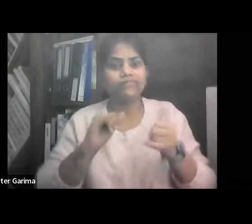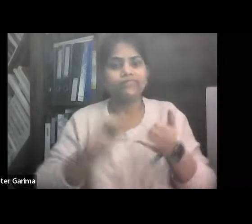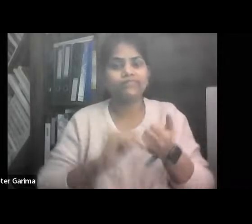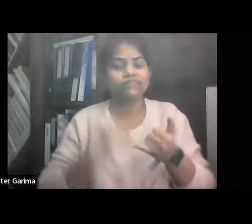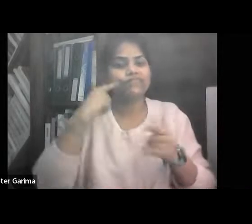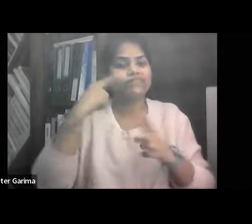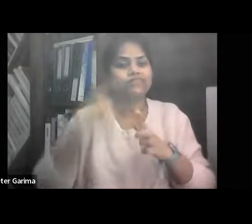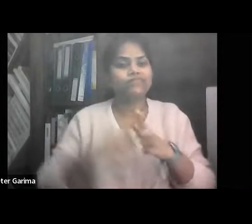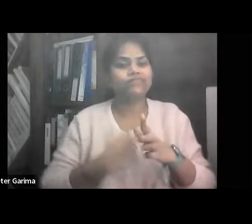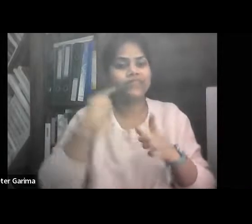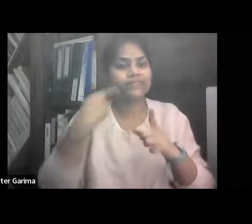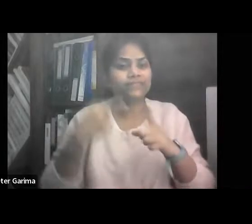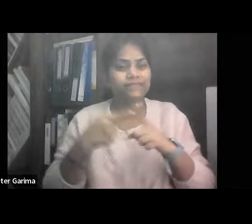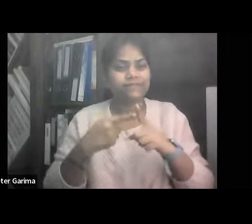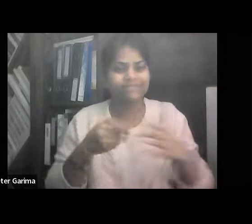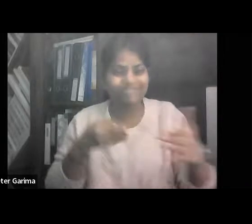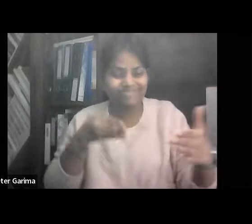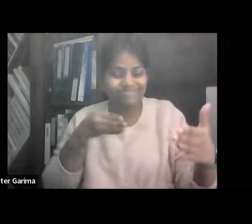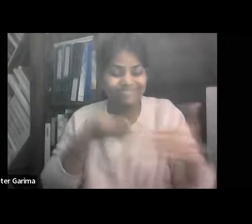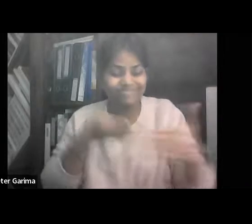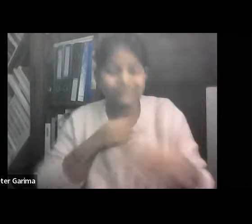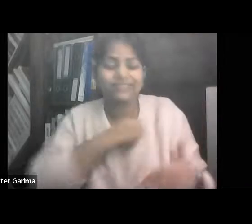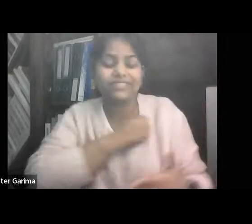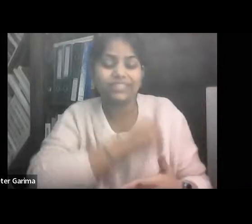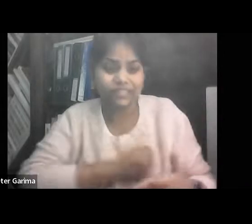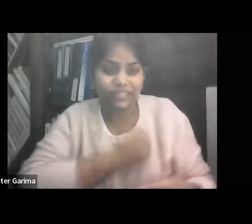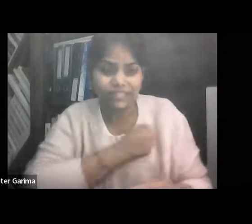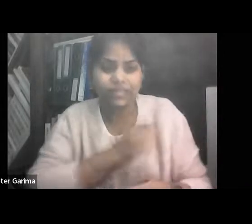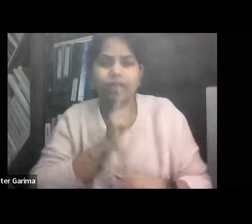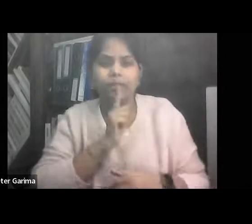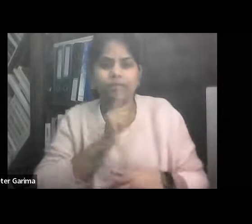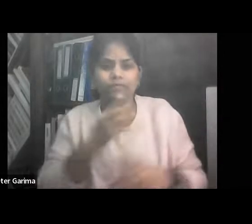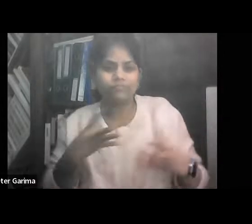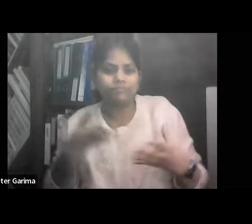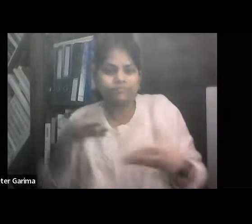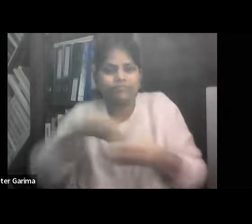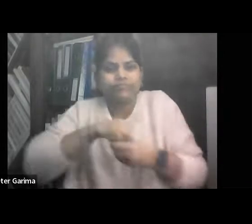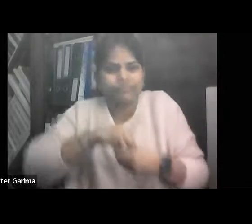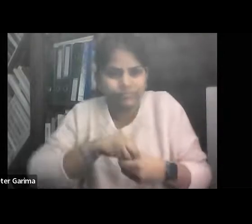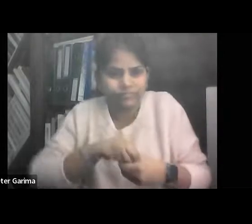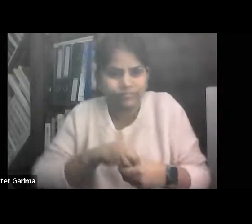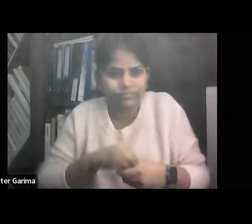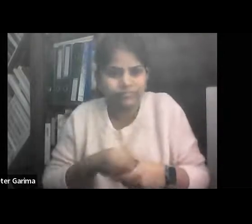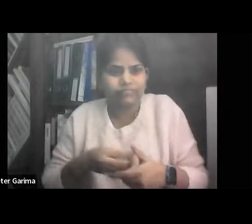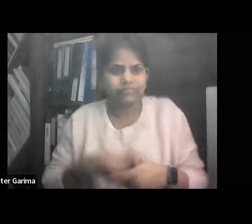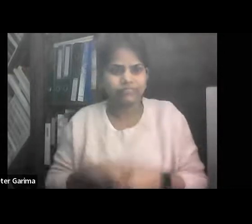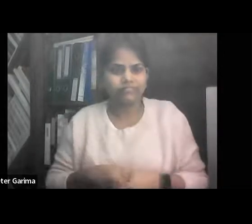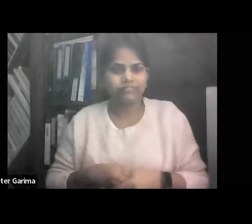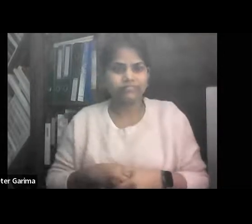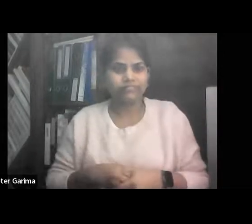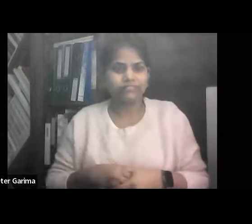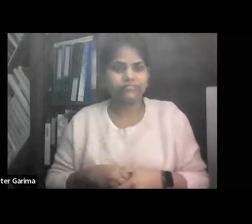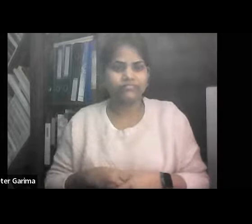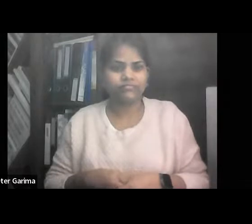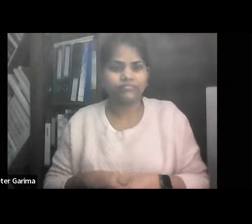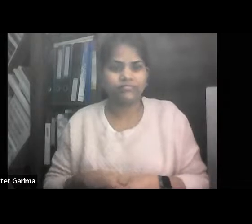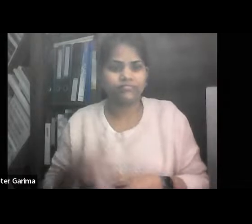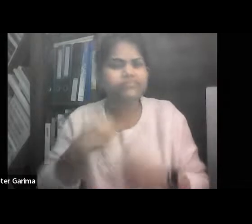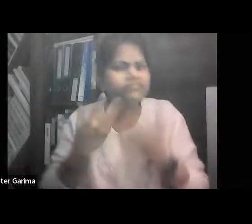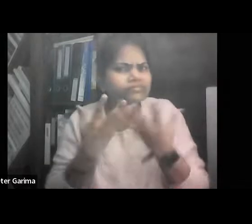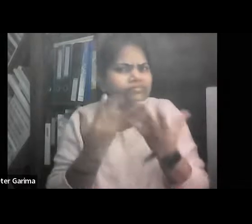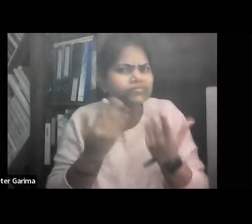you, but could you please just bring your arguments together? Yes. How much time do I have?